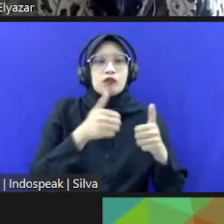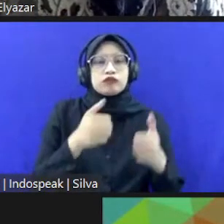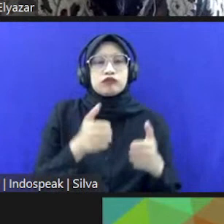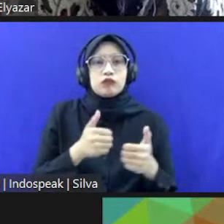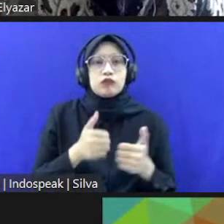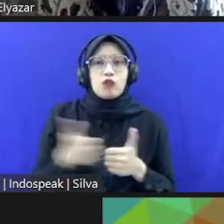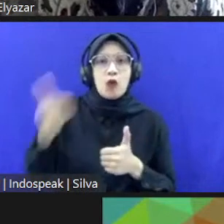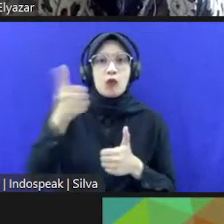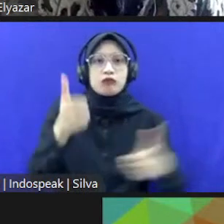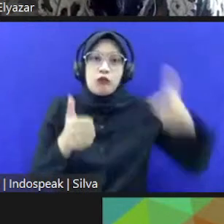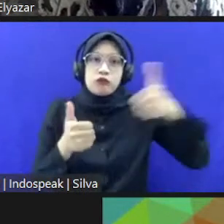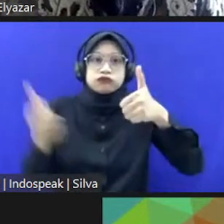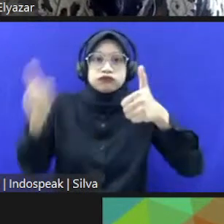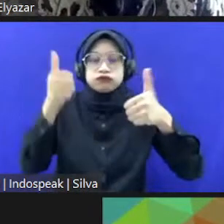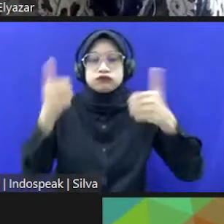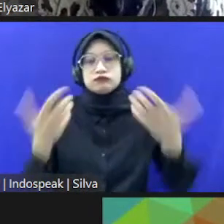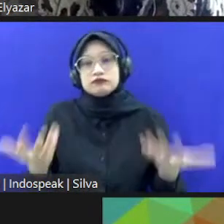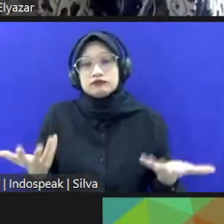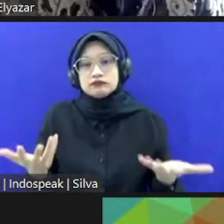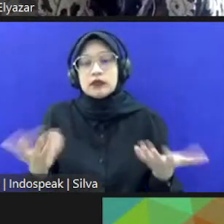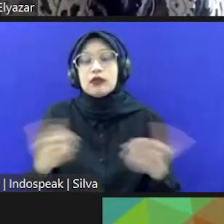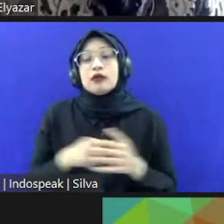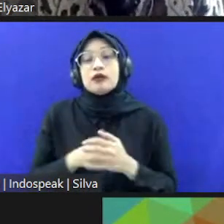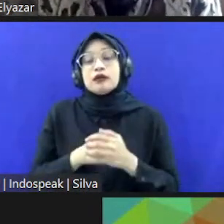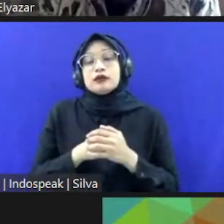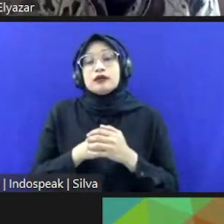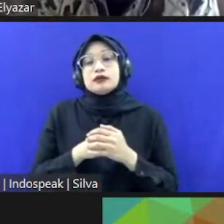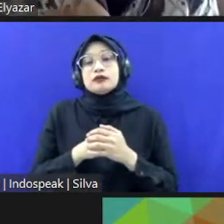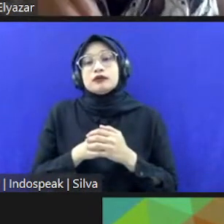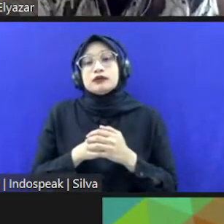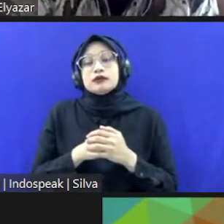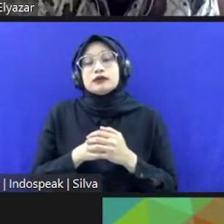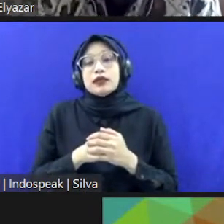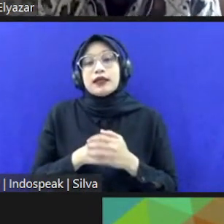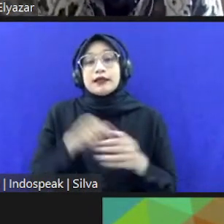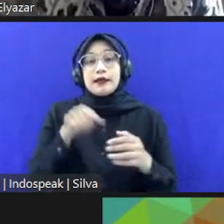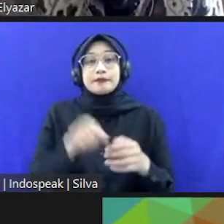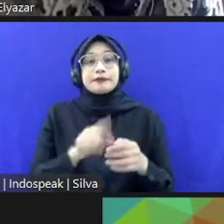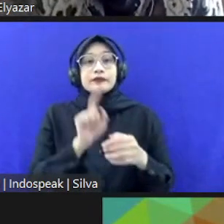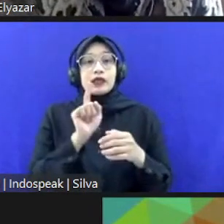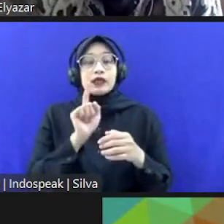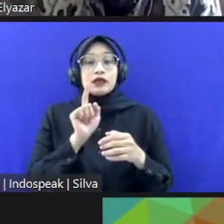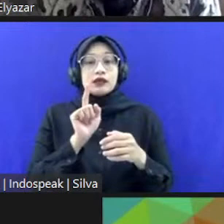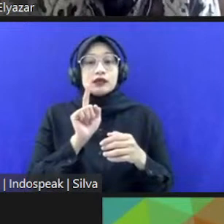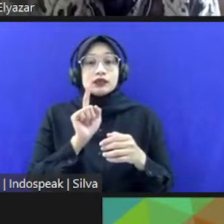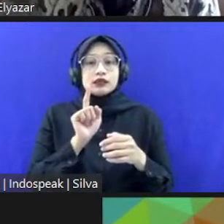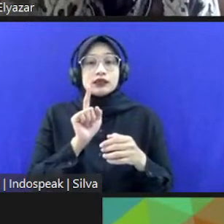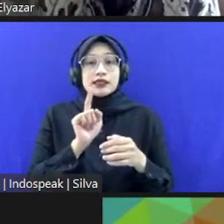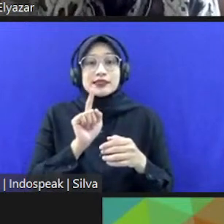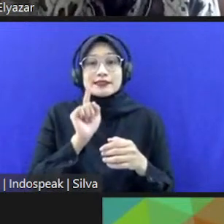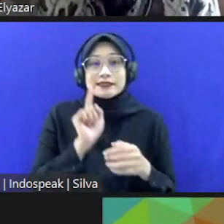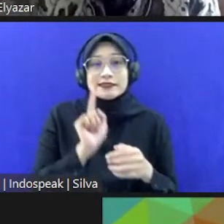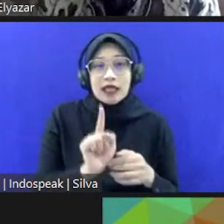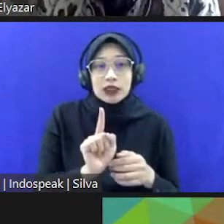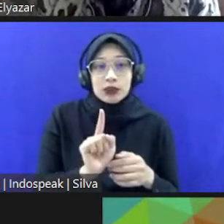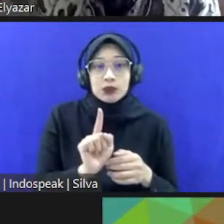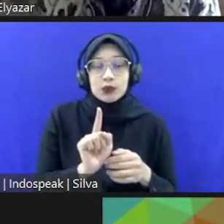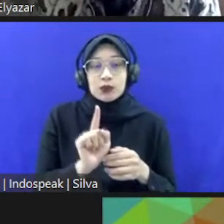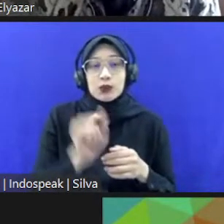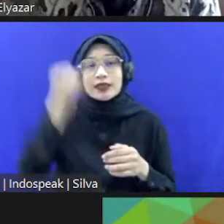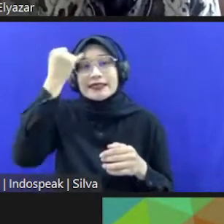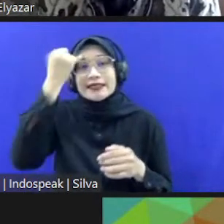The One Data initiative, as Pak Iqbal set out in one of his